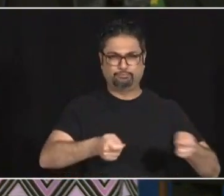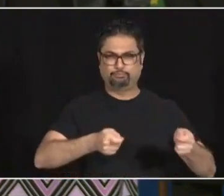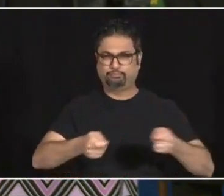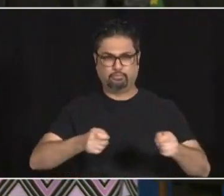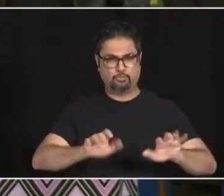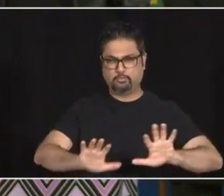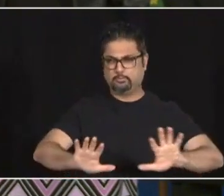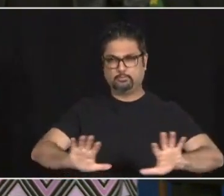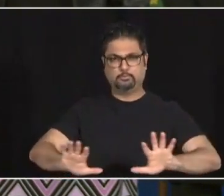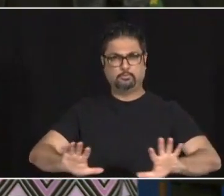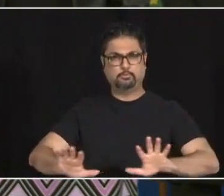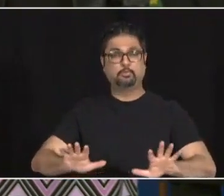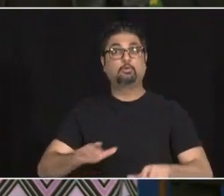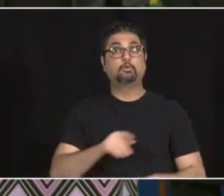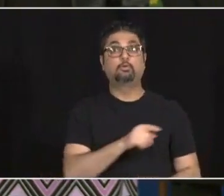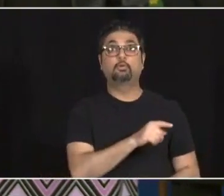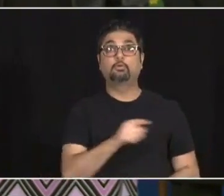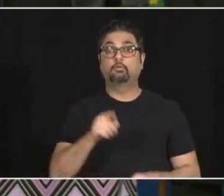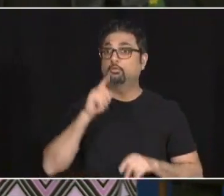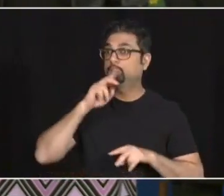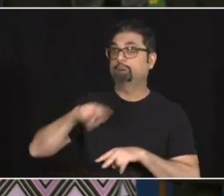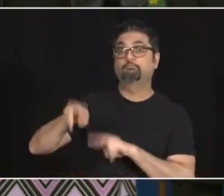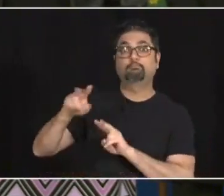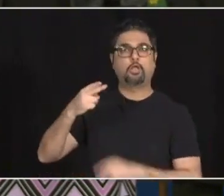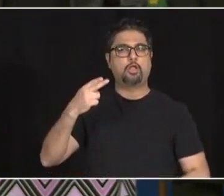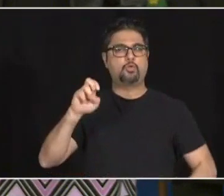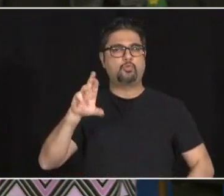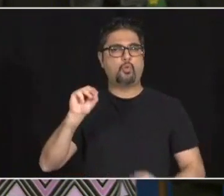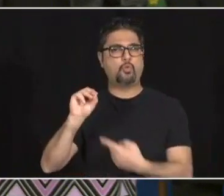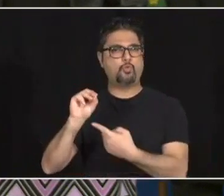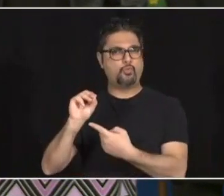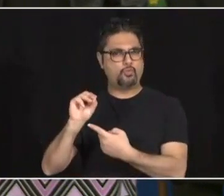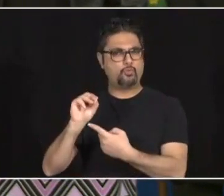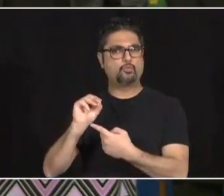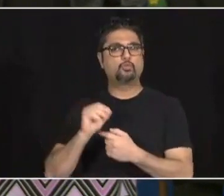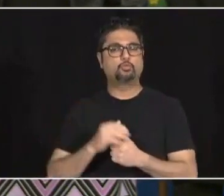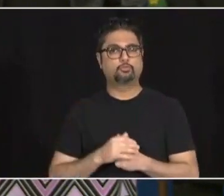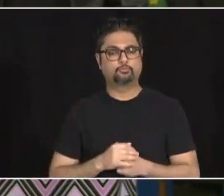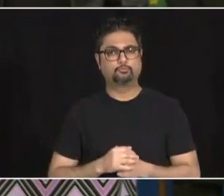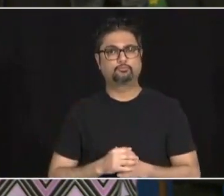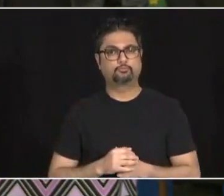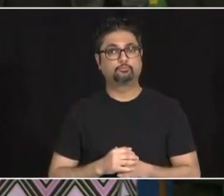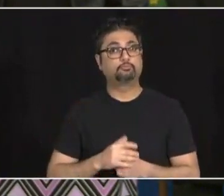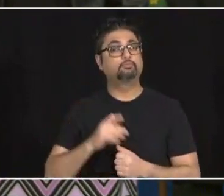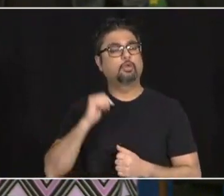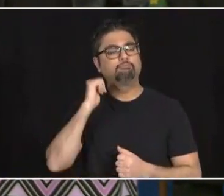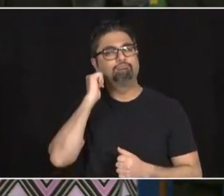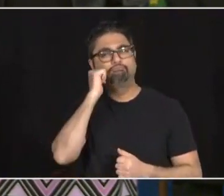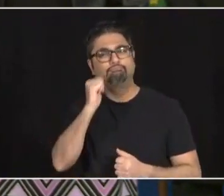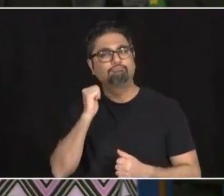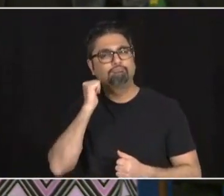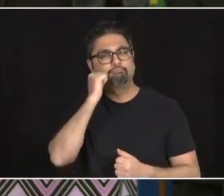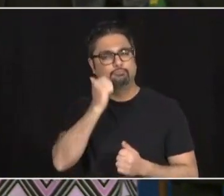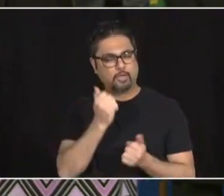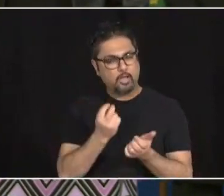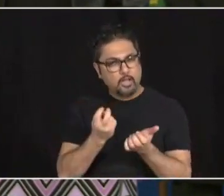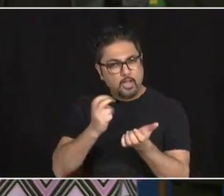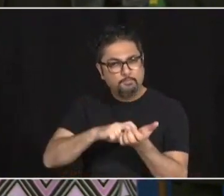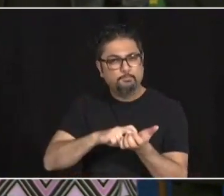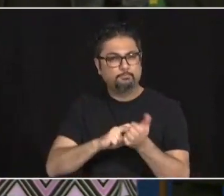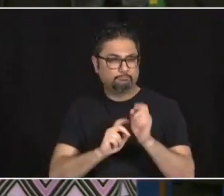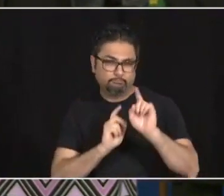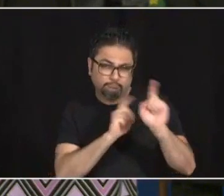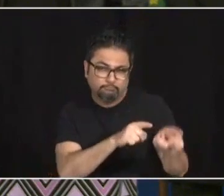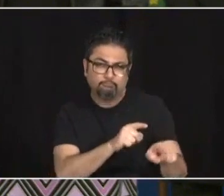for these heroes, getting up every day, getting back in the fight, getting back to the front